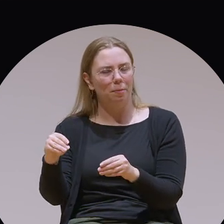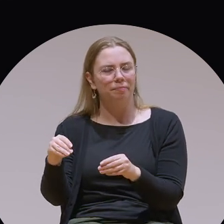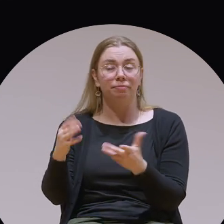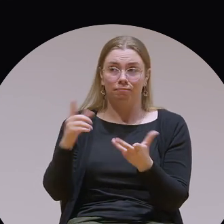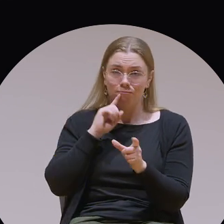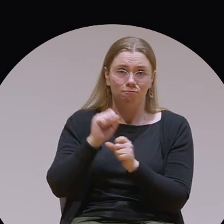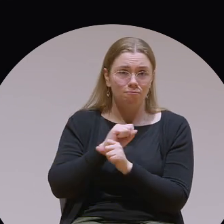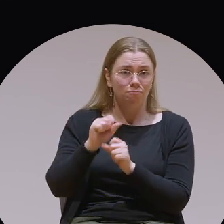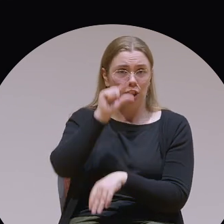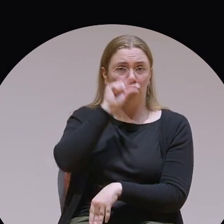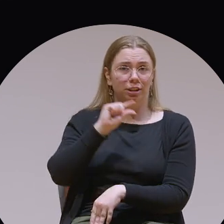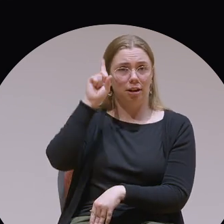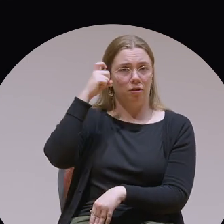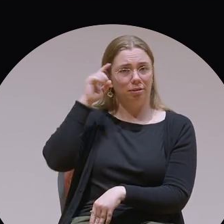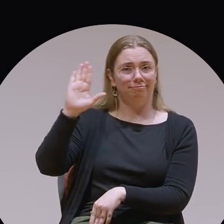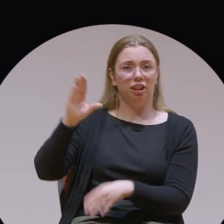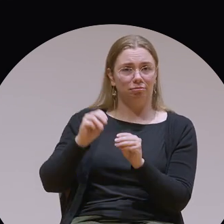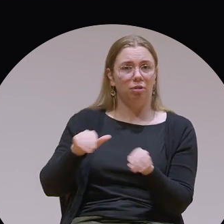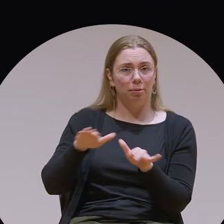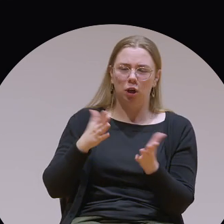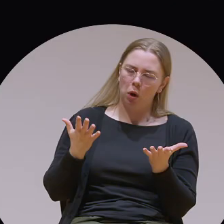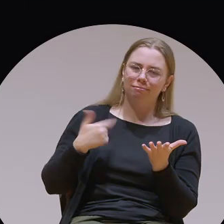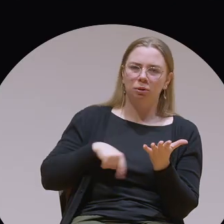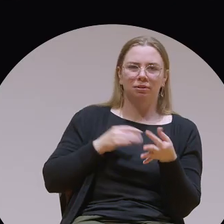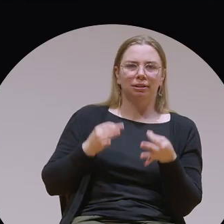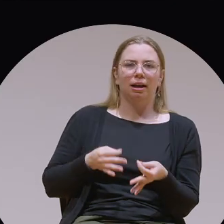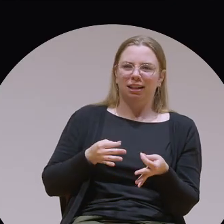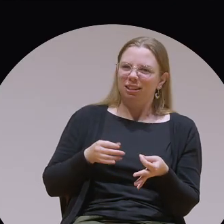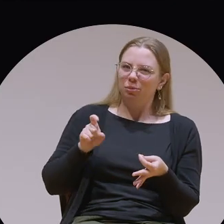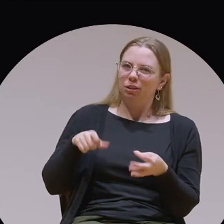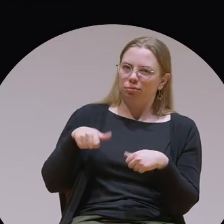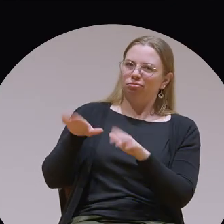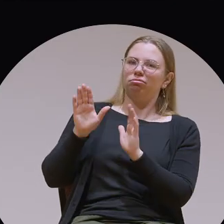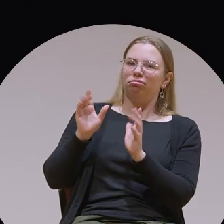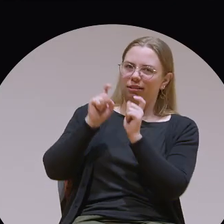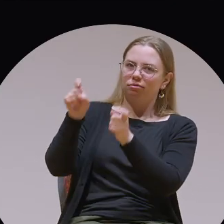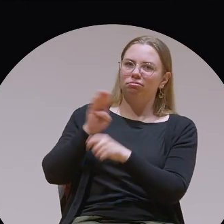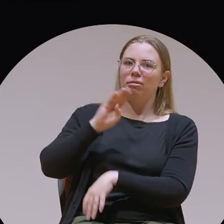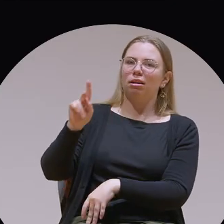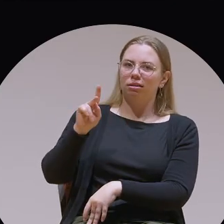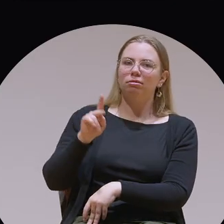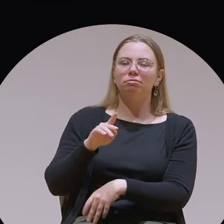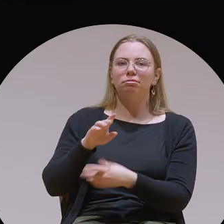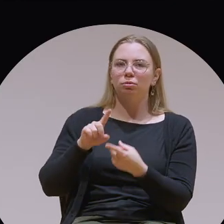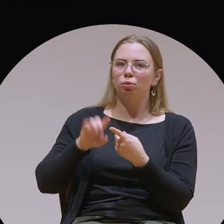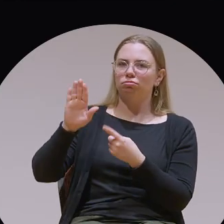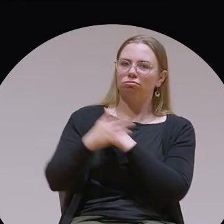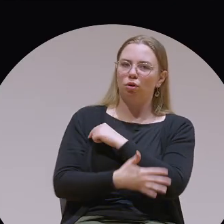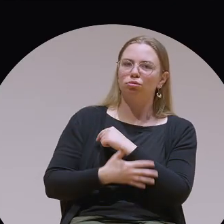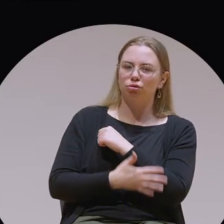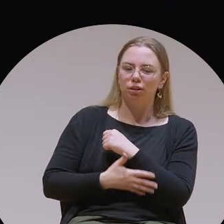property, we decided, the trustees, I should say, decided that the correct thing to do was to repatriate it. And this is a photograph